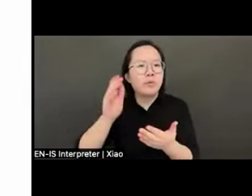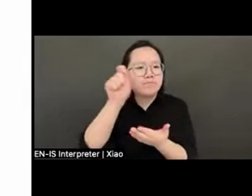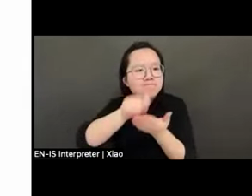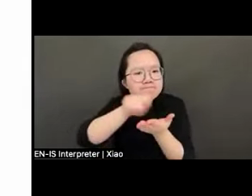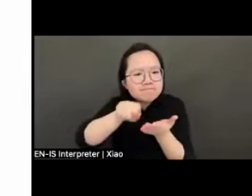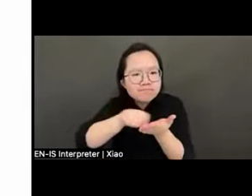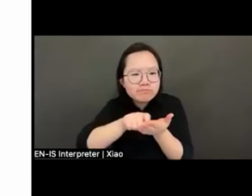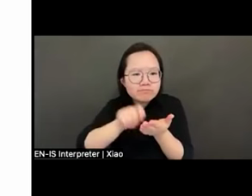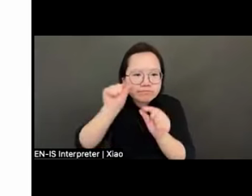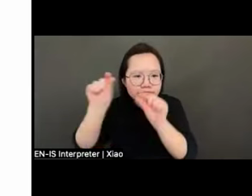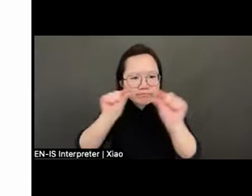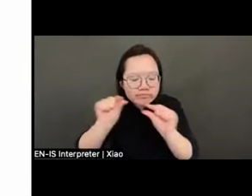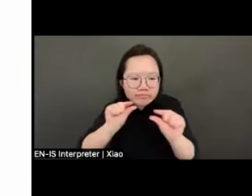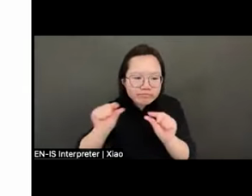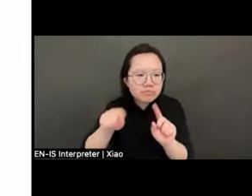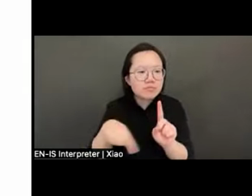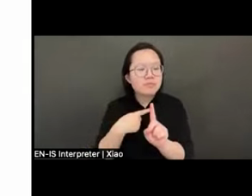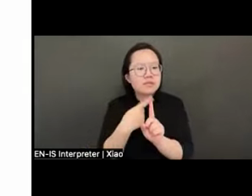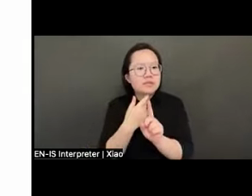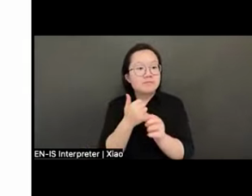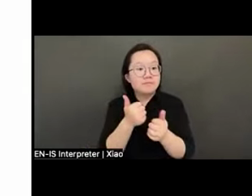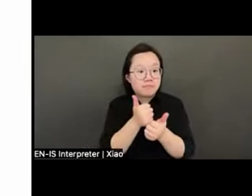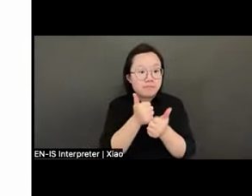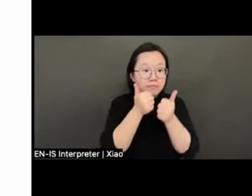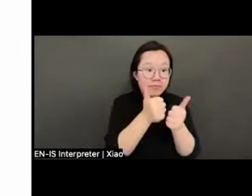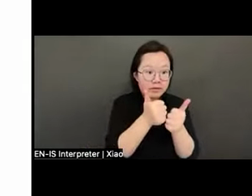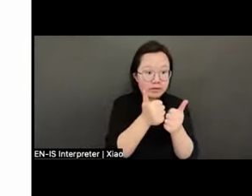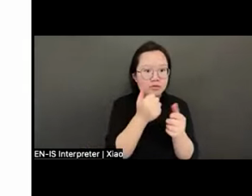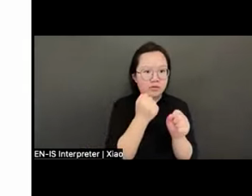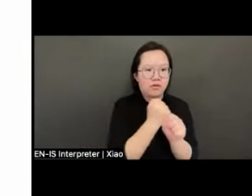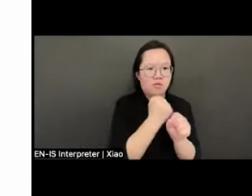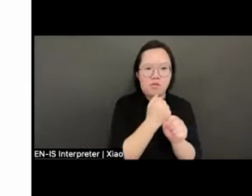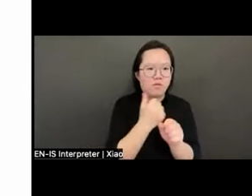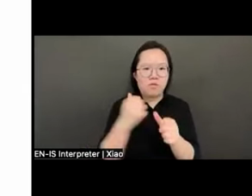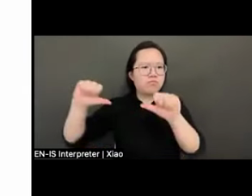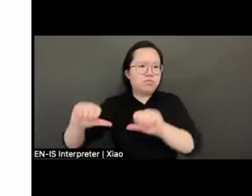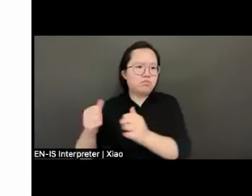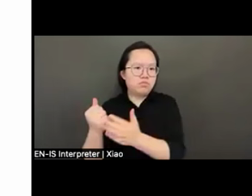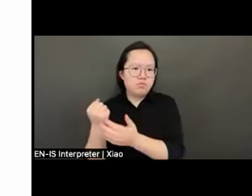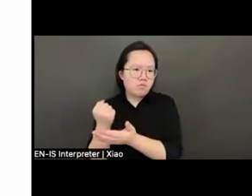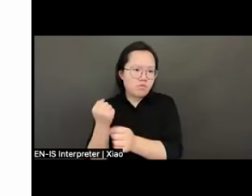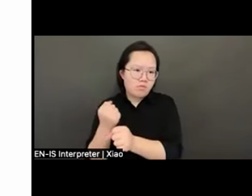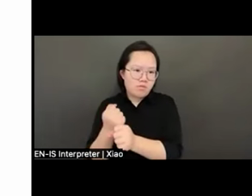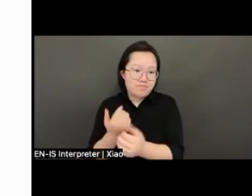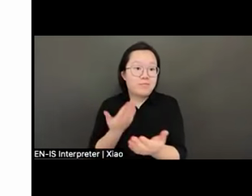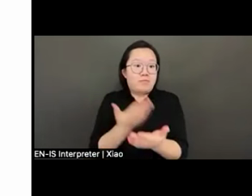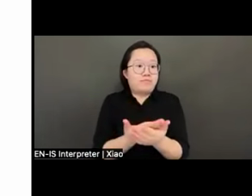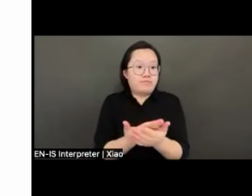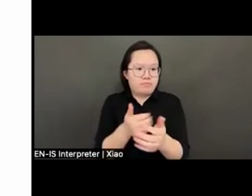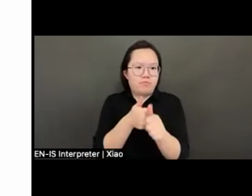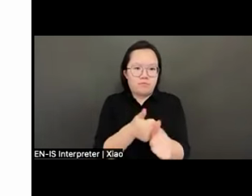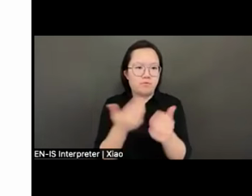do, how to apply, basically. And then this will be followed by a Q&A session.